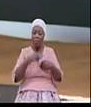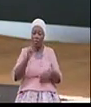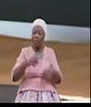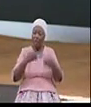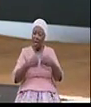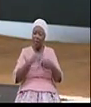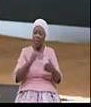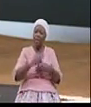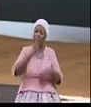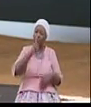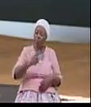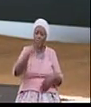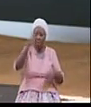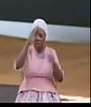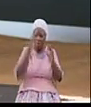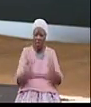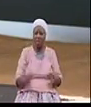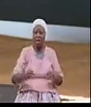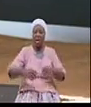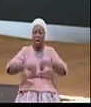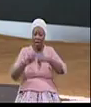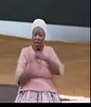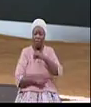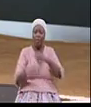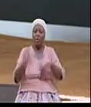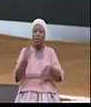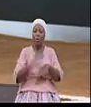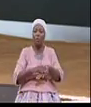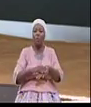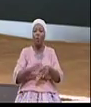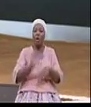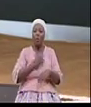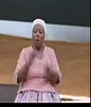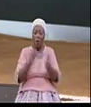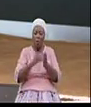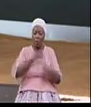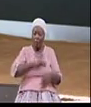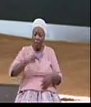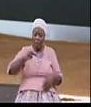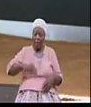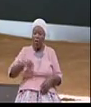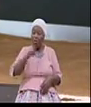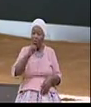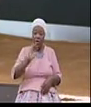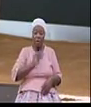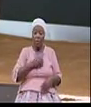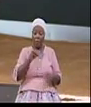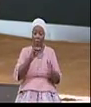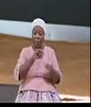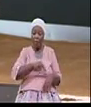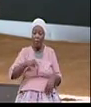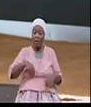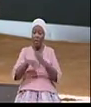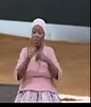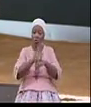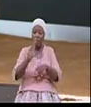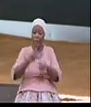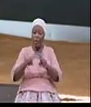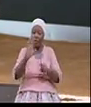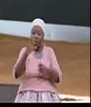own members. When you're, I don't mean members of the church, your own member, when your heart is appearing